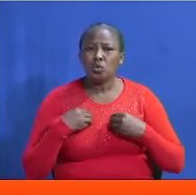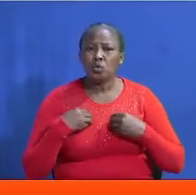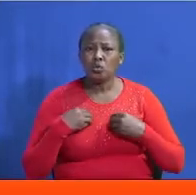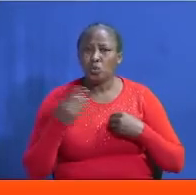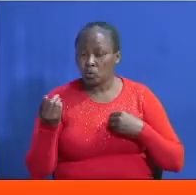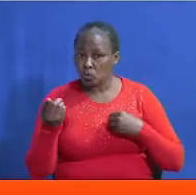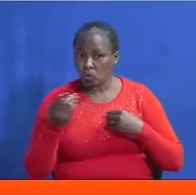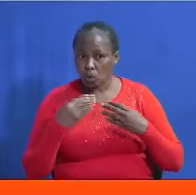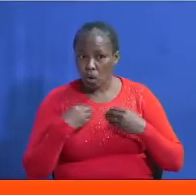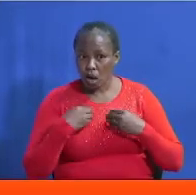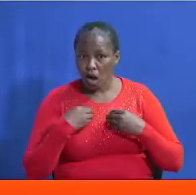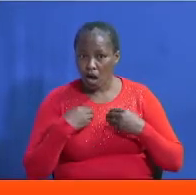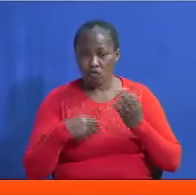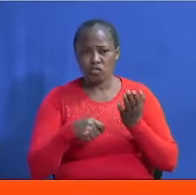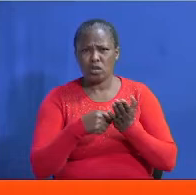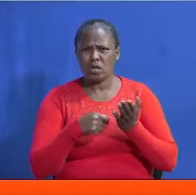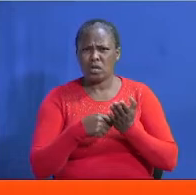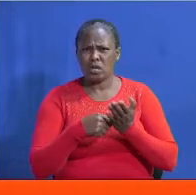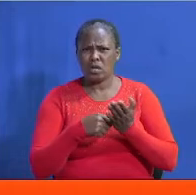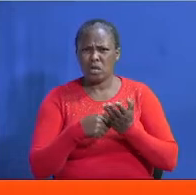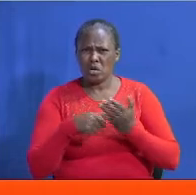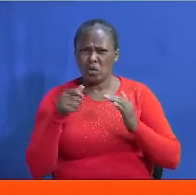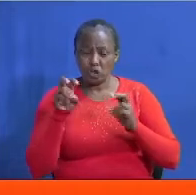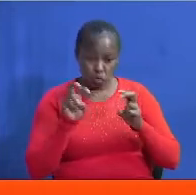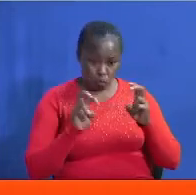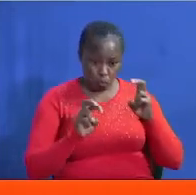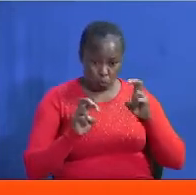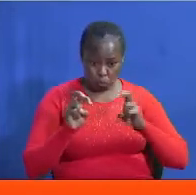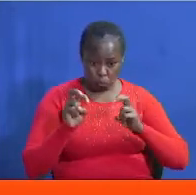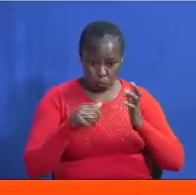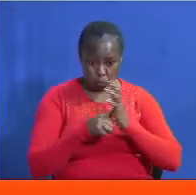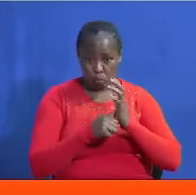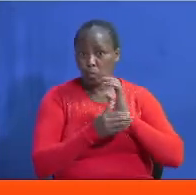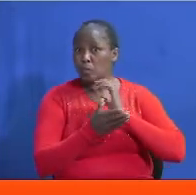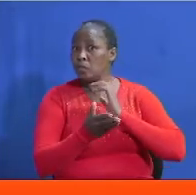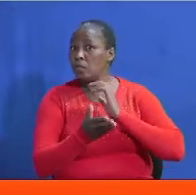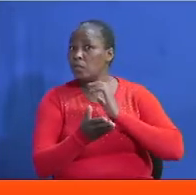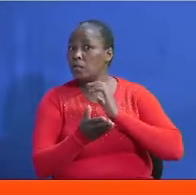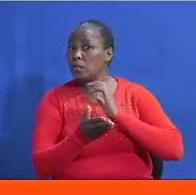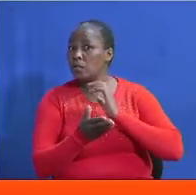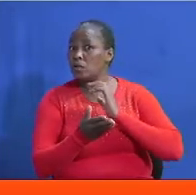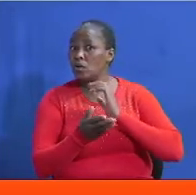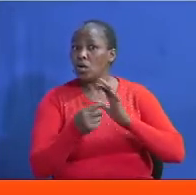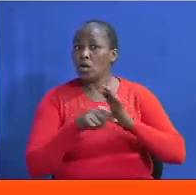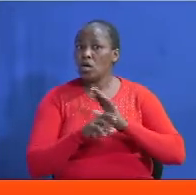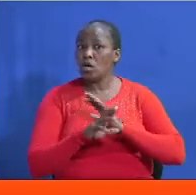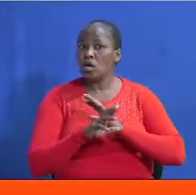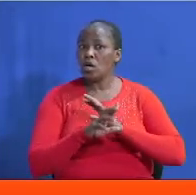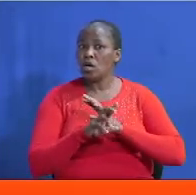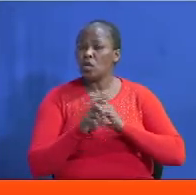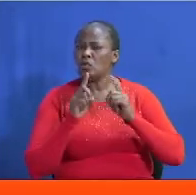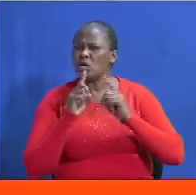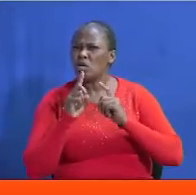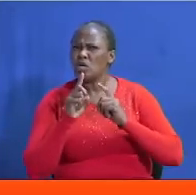that would, mitigate these problems that you've mentioned to us. Yeah. So in your statement, you told me